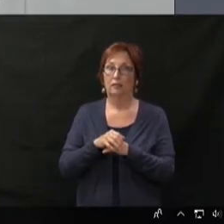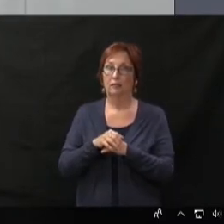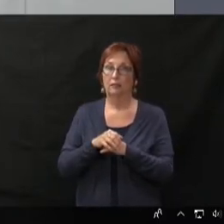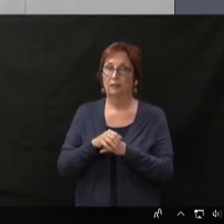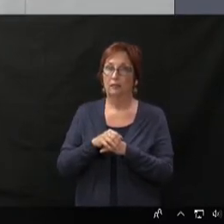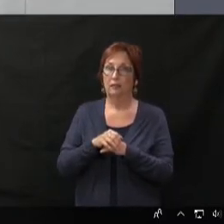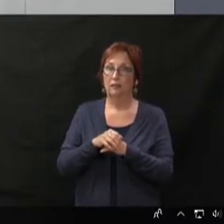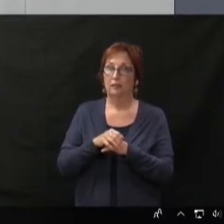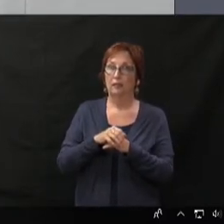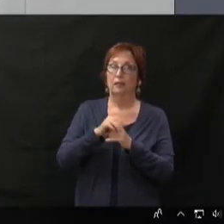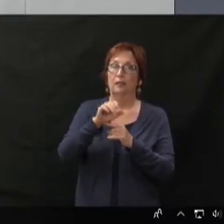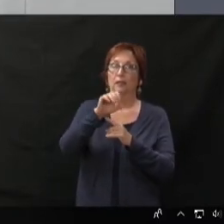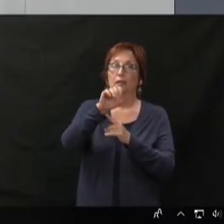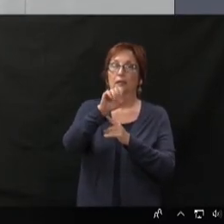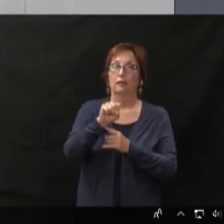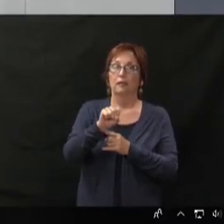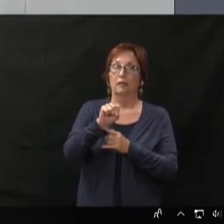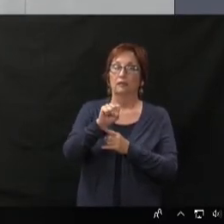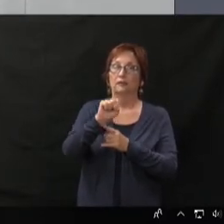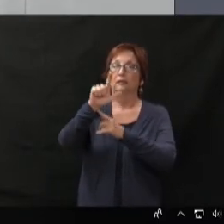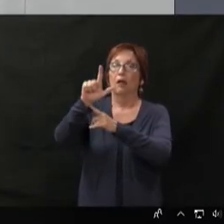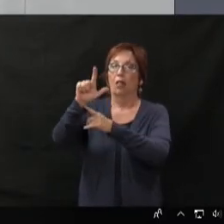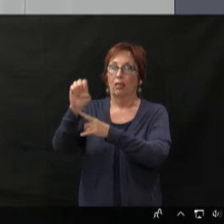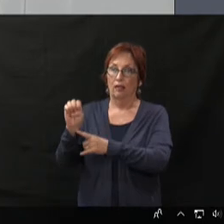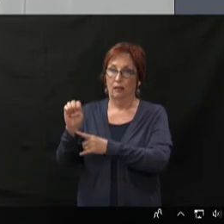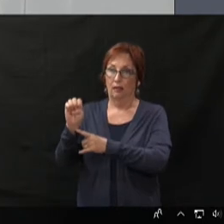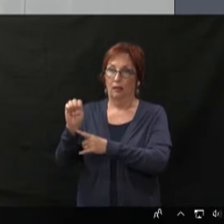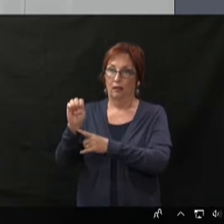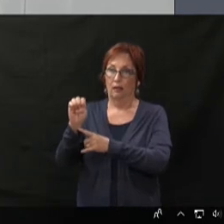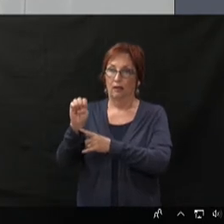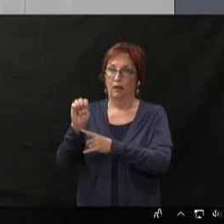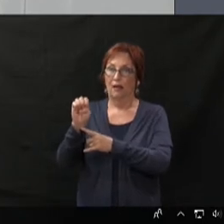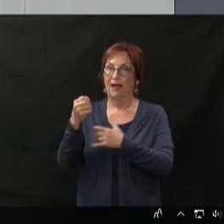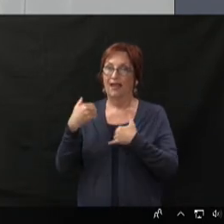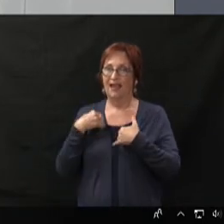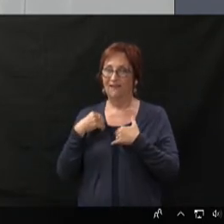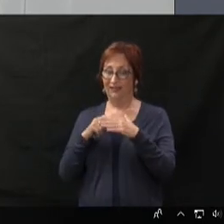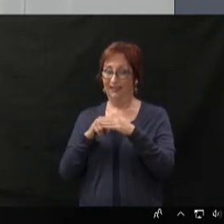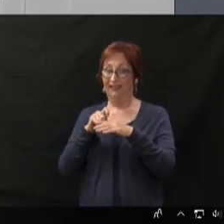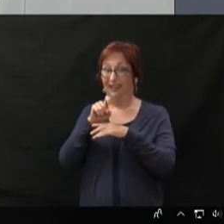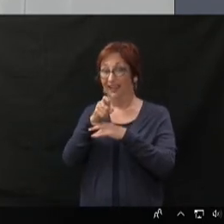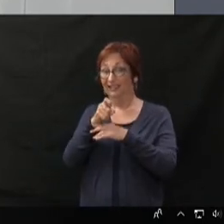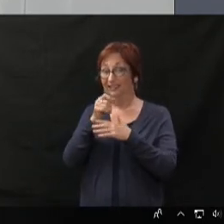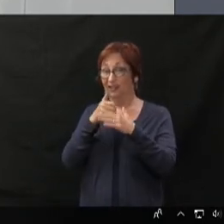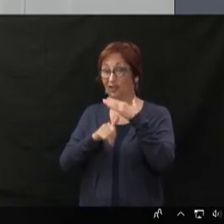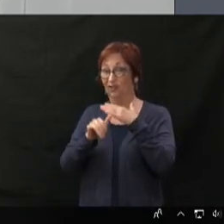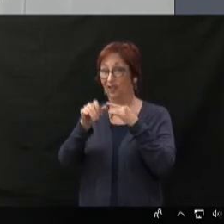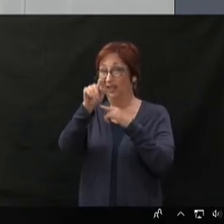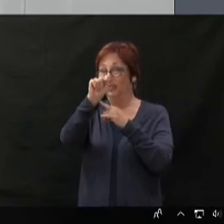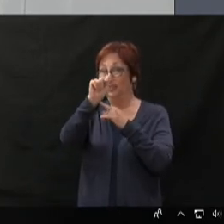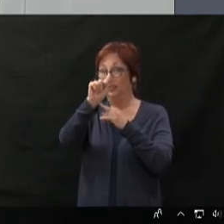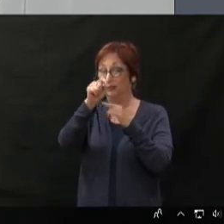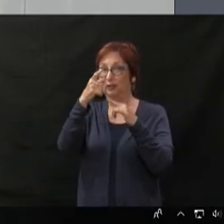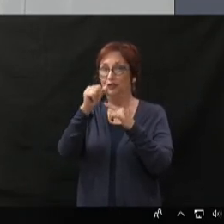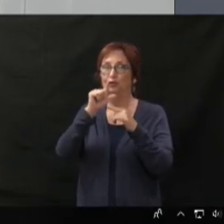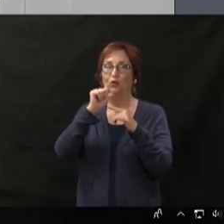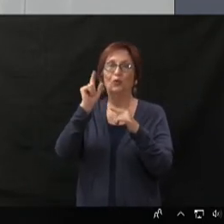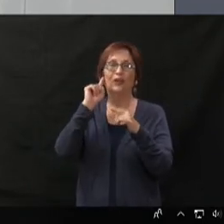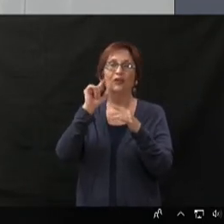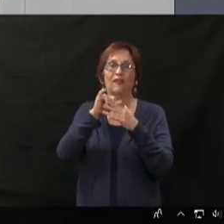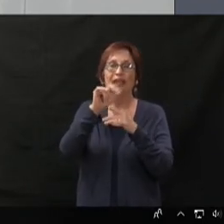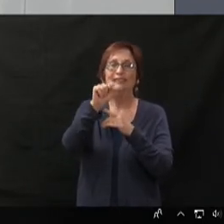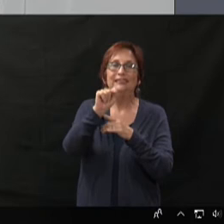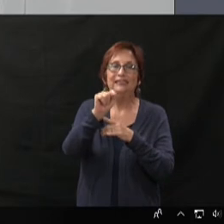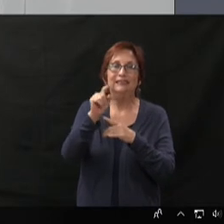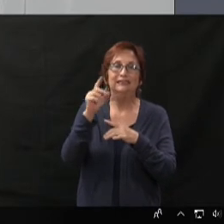and soul. I put a little X under the T because you don't hear the T. It's silent.